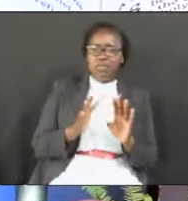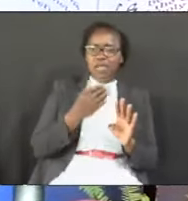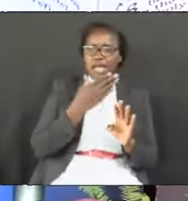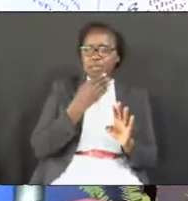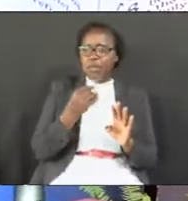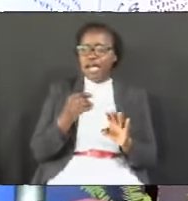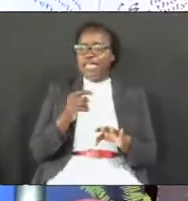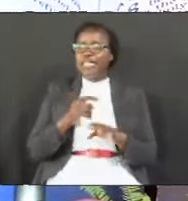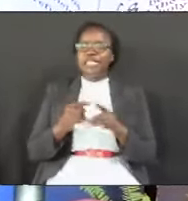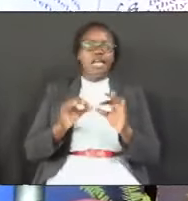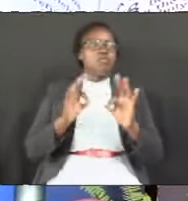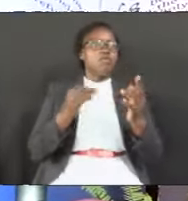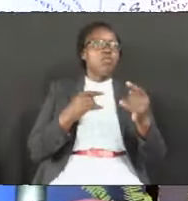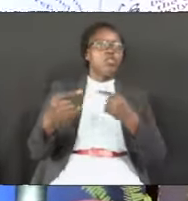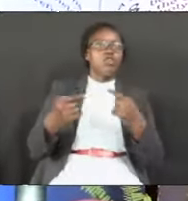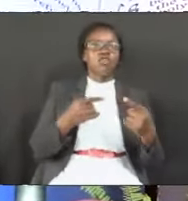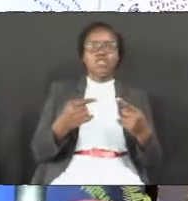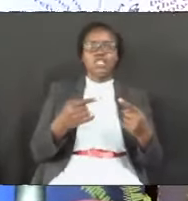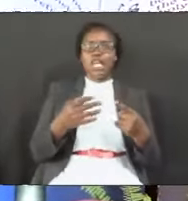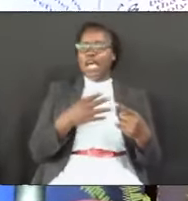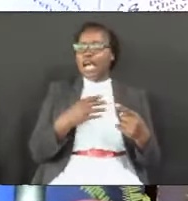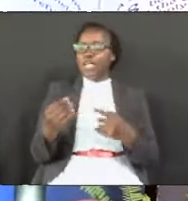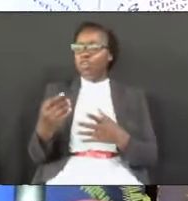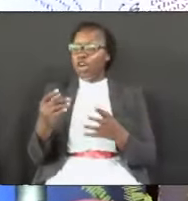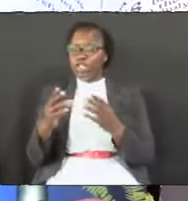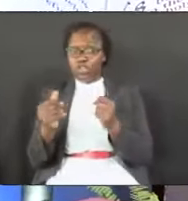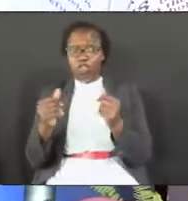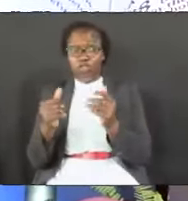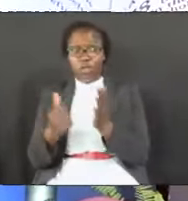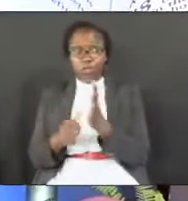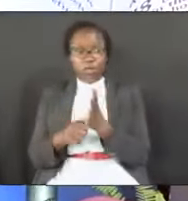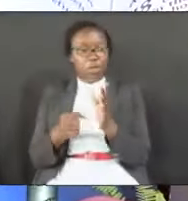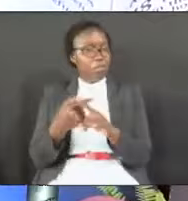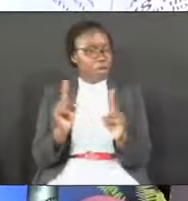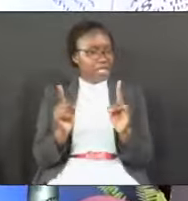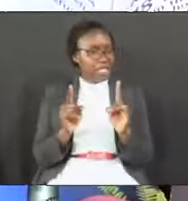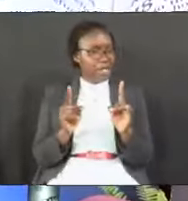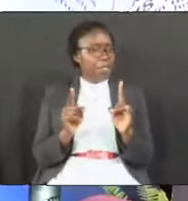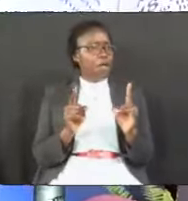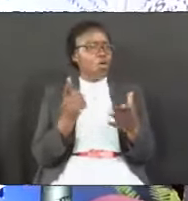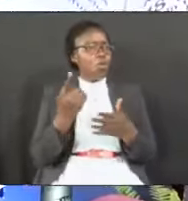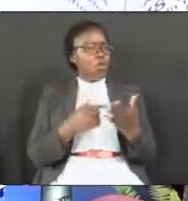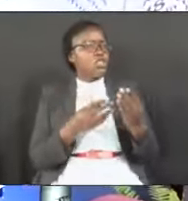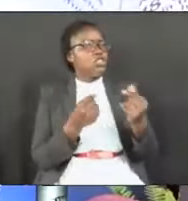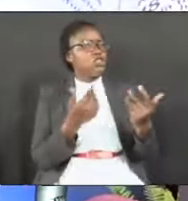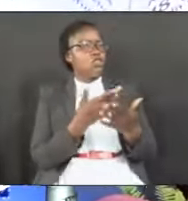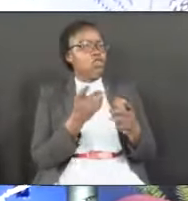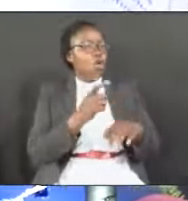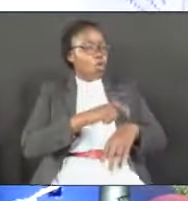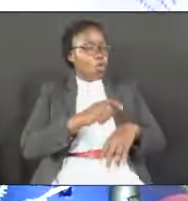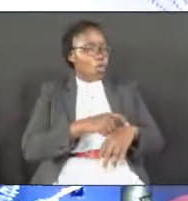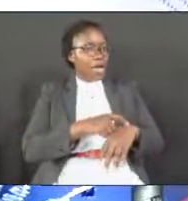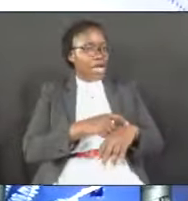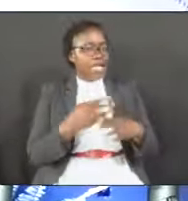family conflict, they will go to him to solve their issues. But how will he continue solving people's marriage issues when he